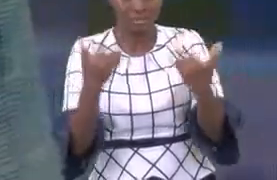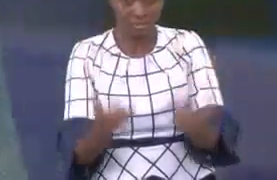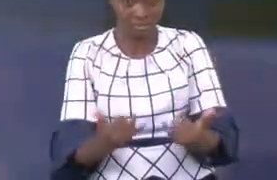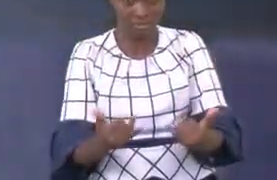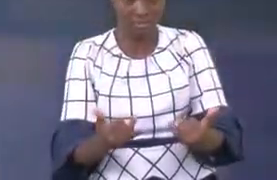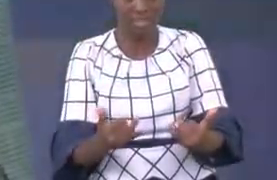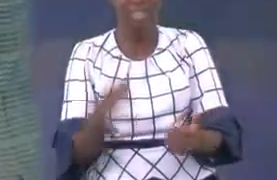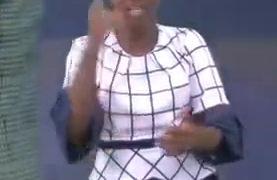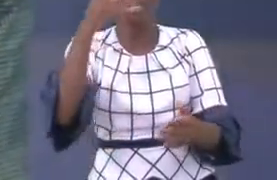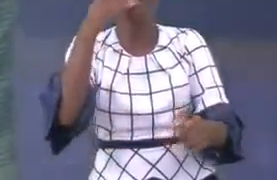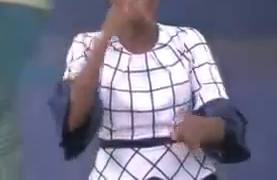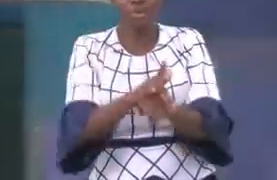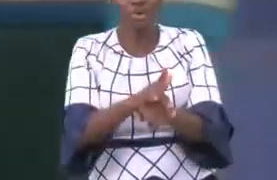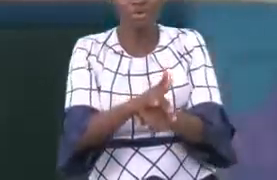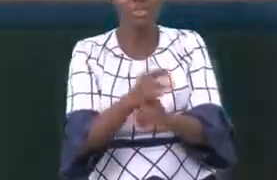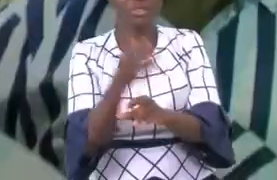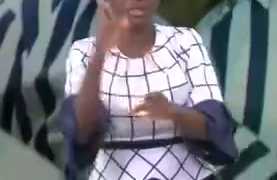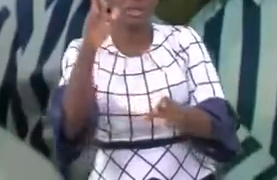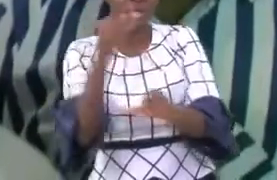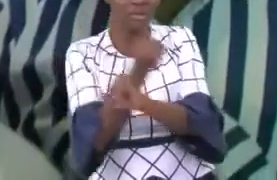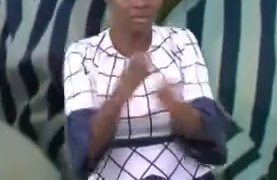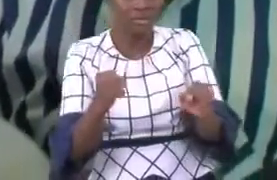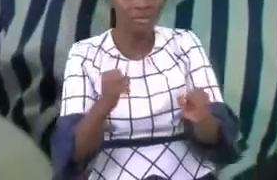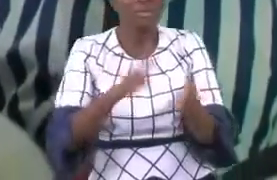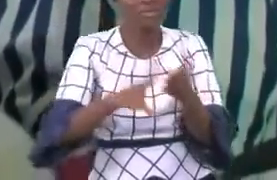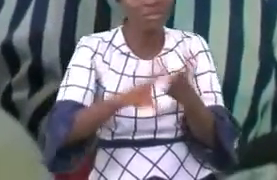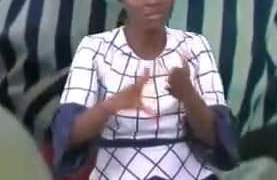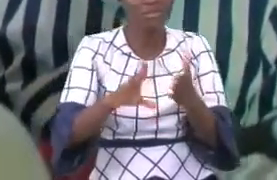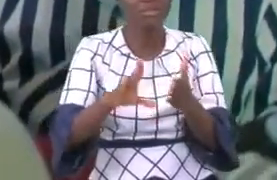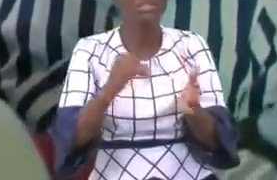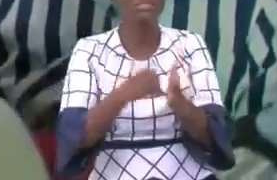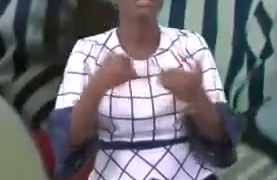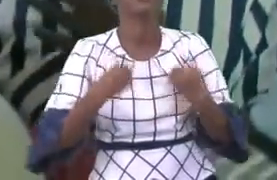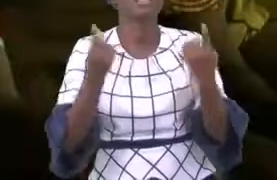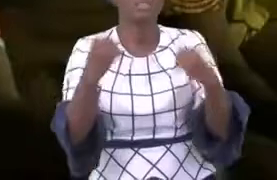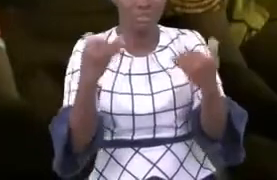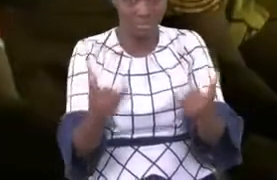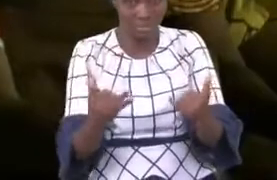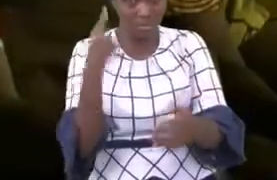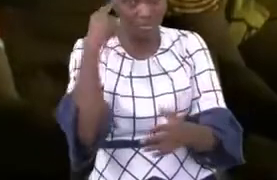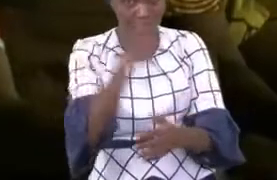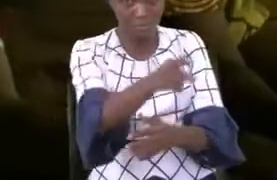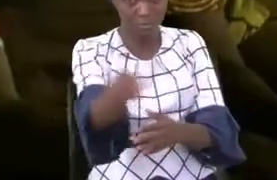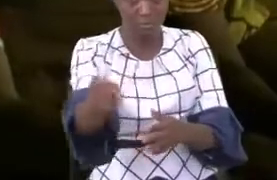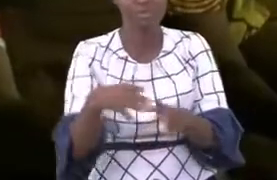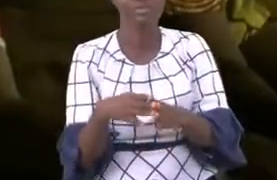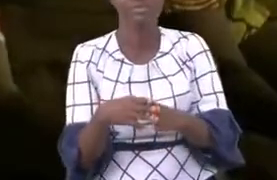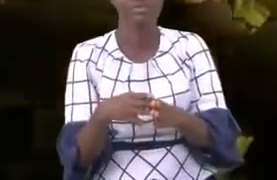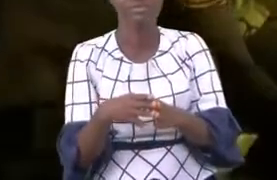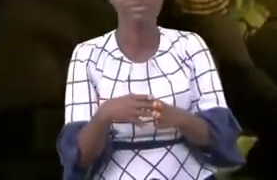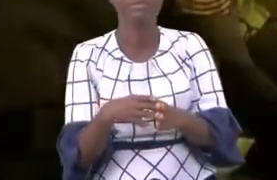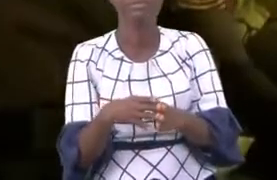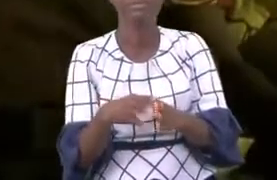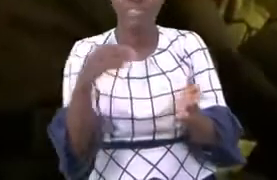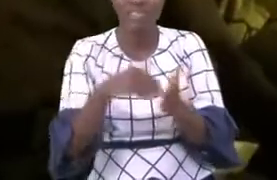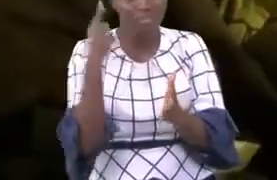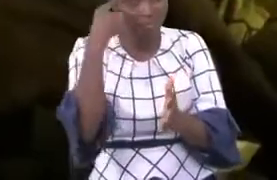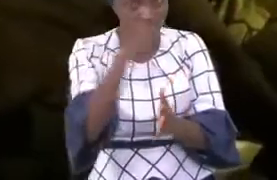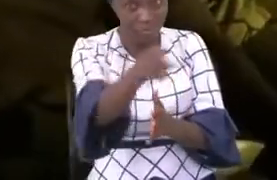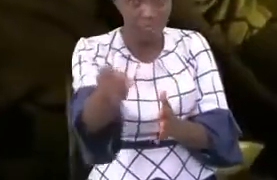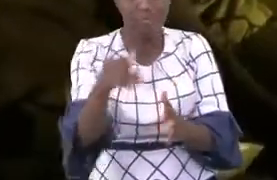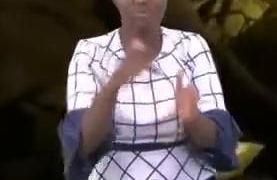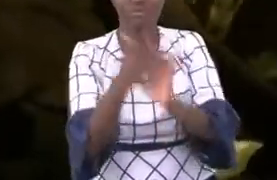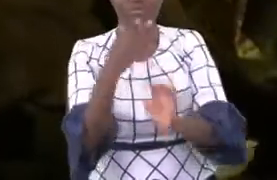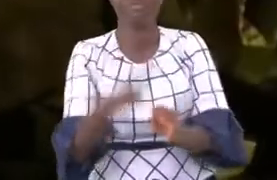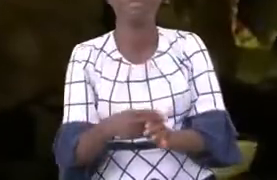has come for you. I said for you. Where is he? Where is she